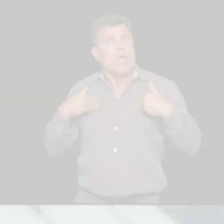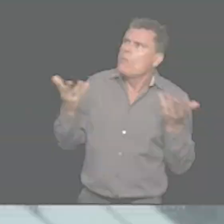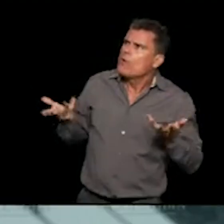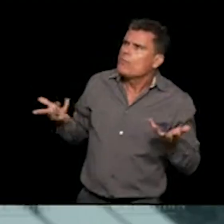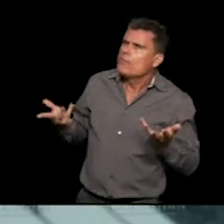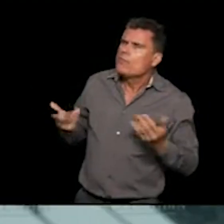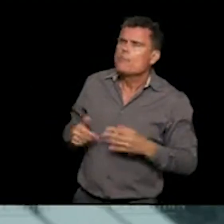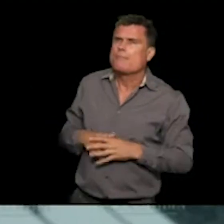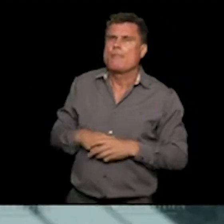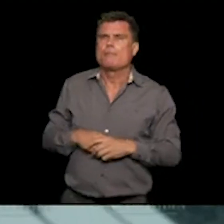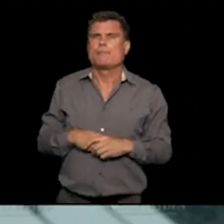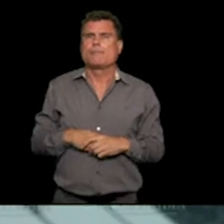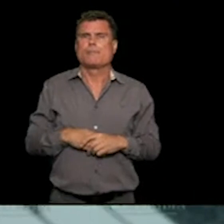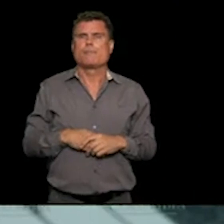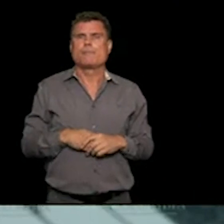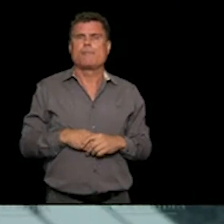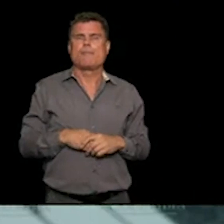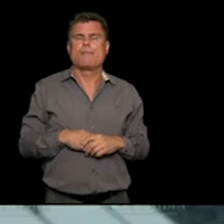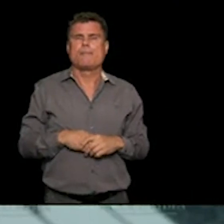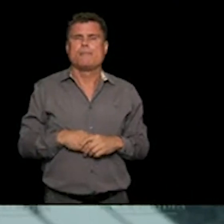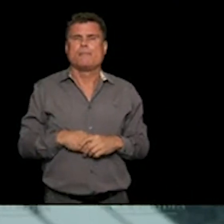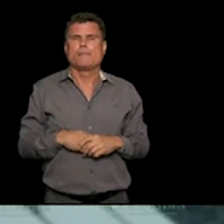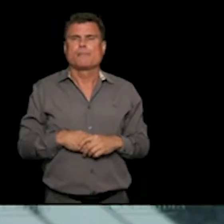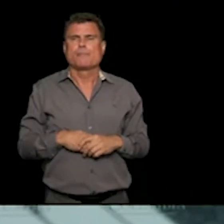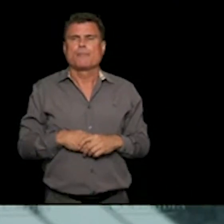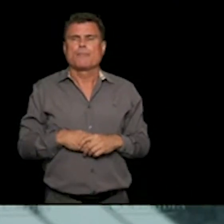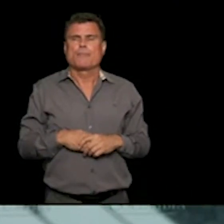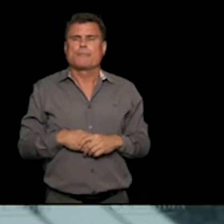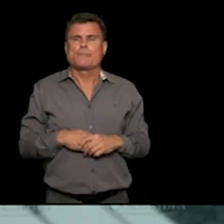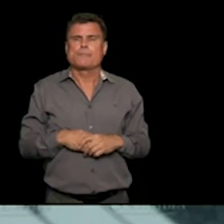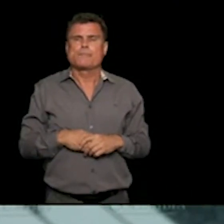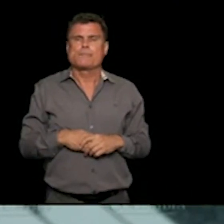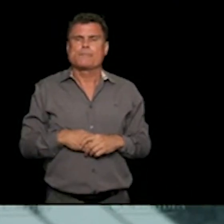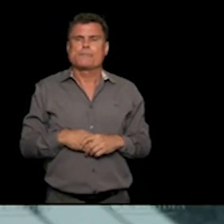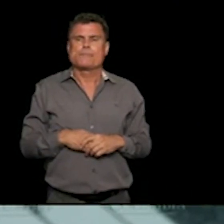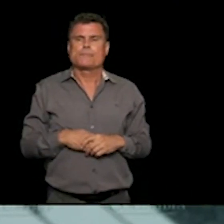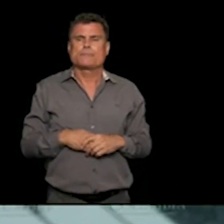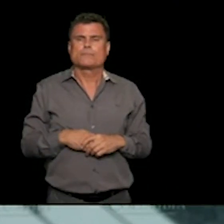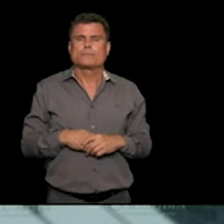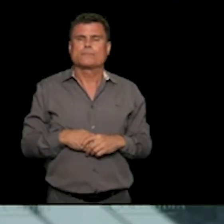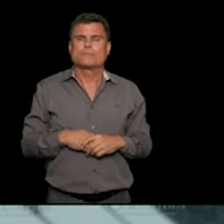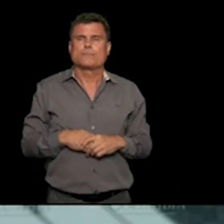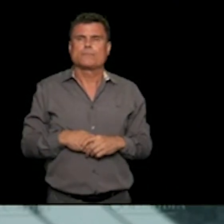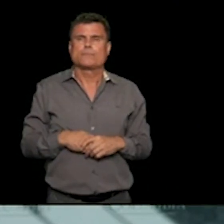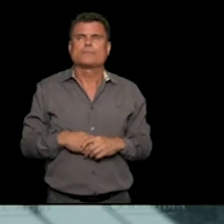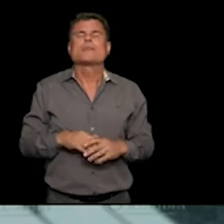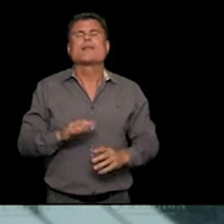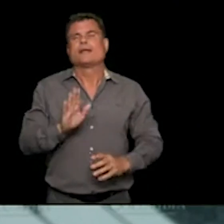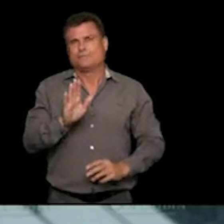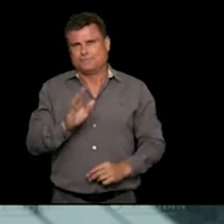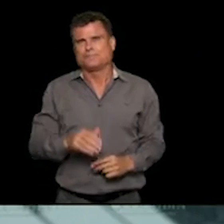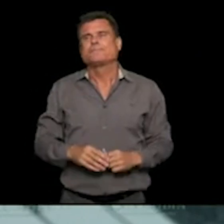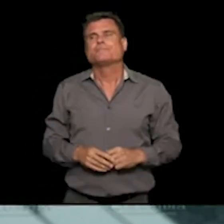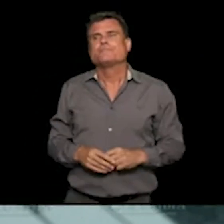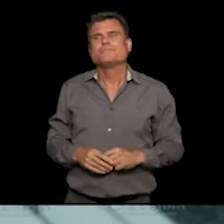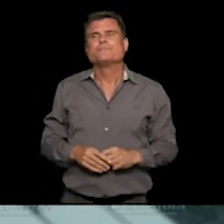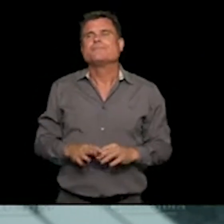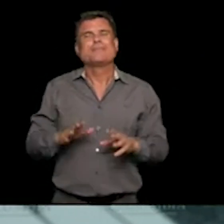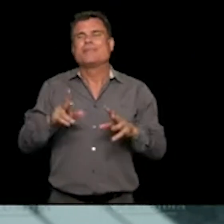penalty. First off, you don't just say, oh, there's 30 people in here and we're 5 cohorts of 6 people. That doesn't